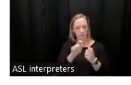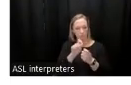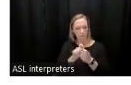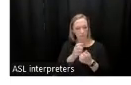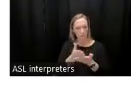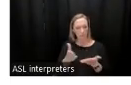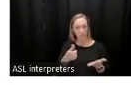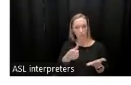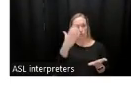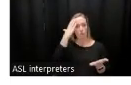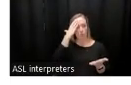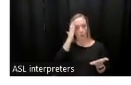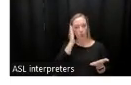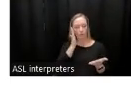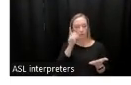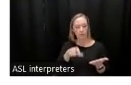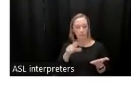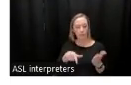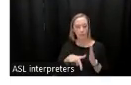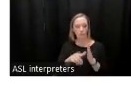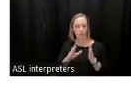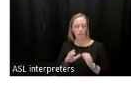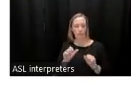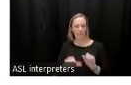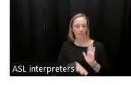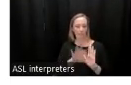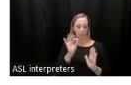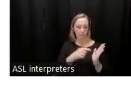that that you'll need, and the reviewers can find it.